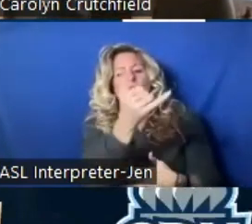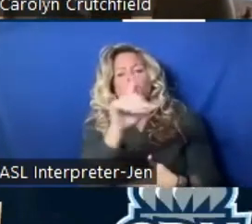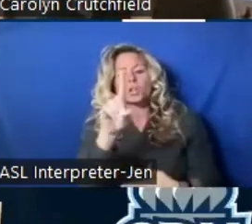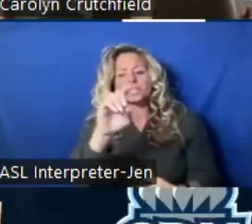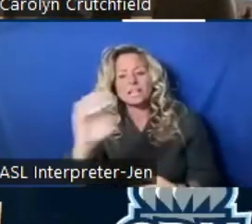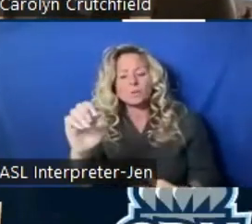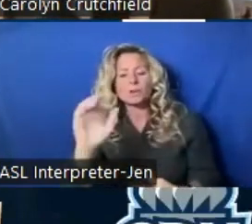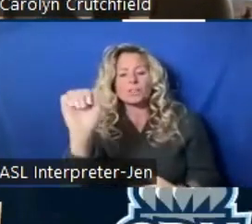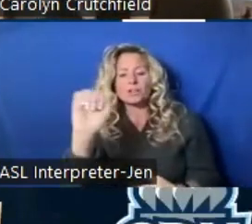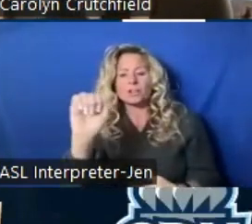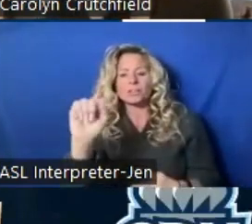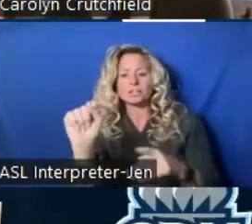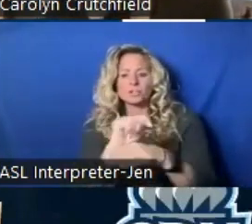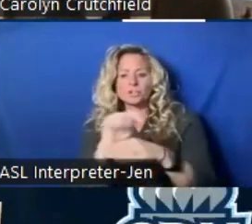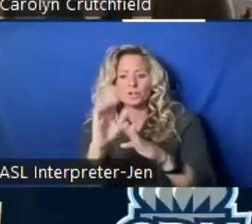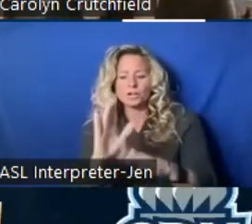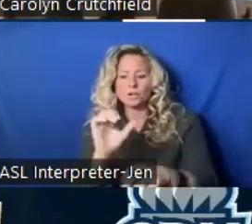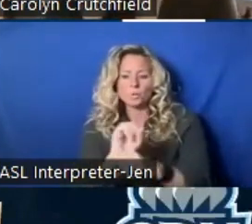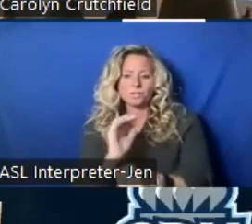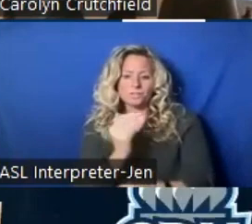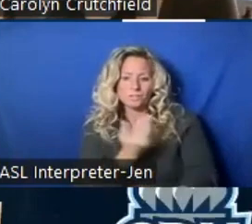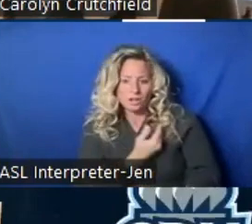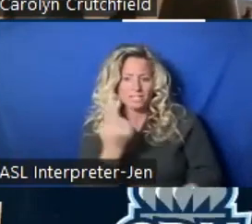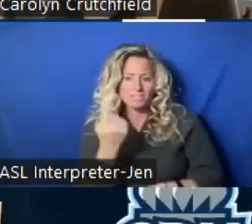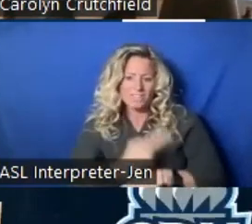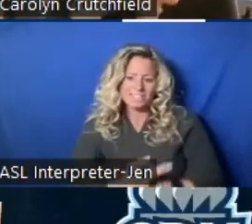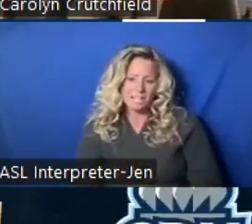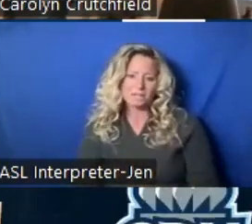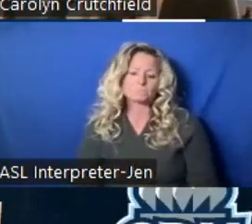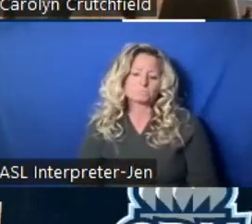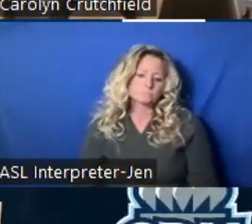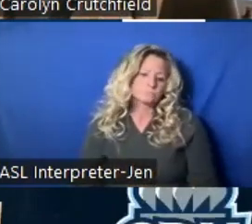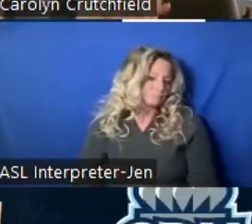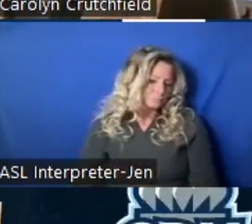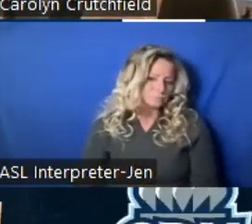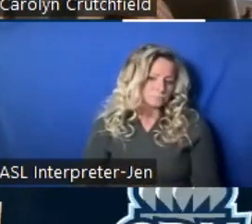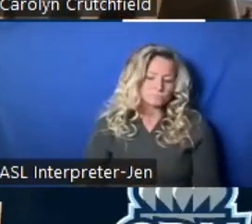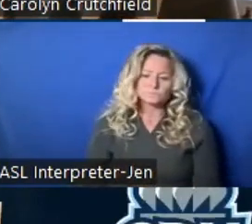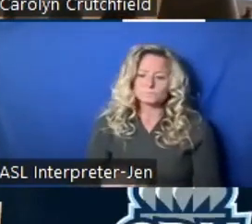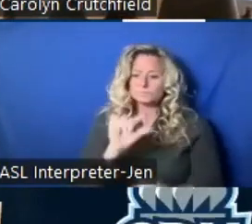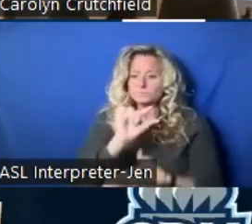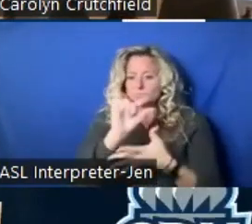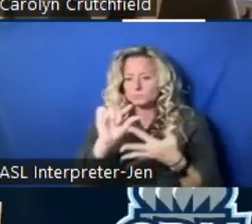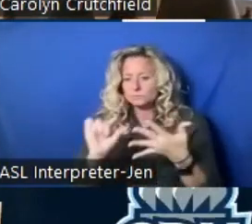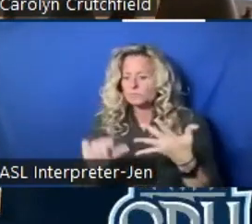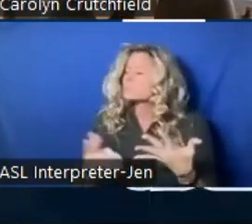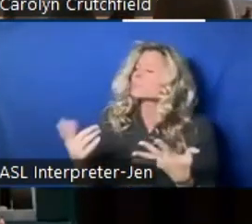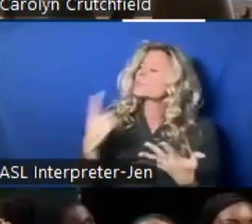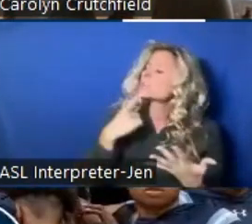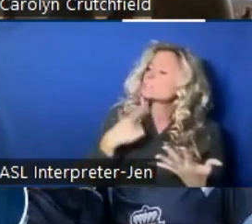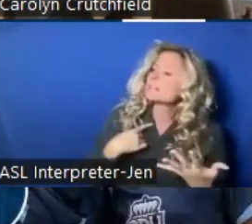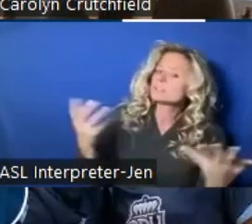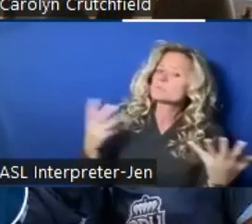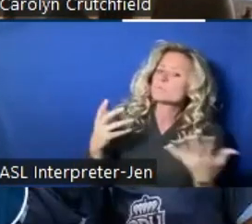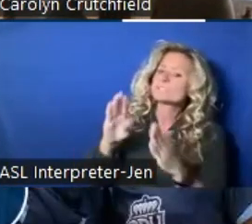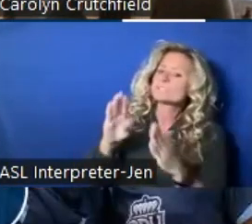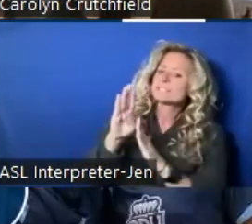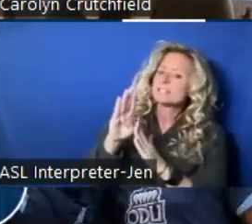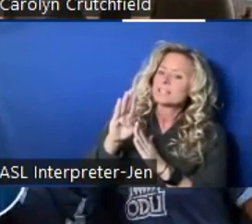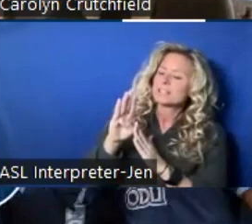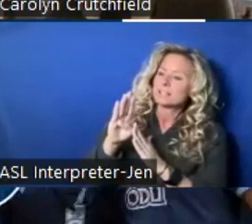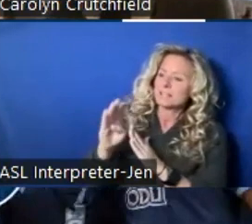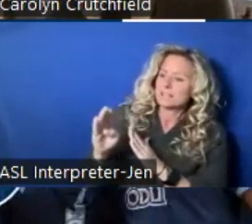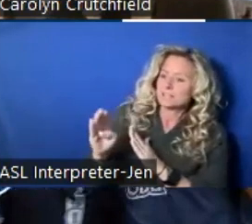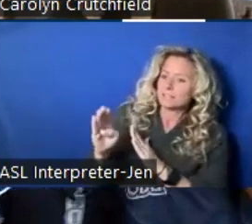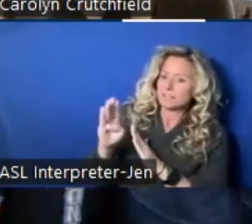Delaware, and their athletic trainer worked for us for the day. Ah, So there's lots of little things in the back end yeah. that Tell us like the backstory of things that we